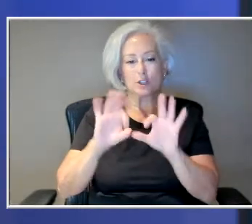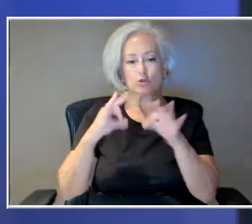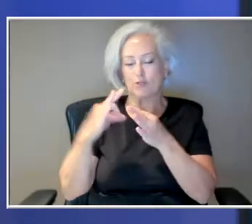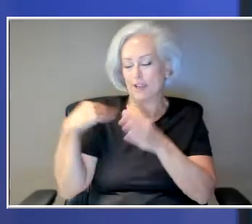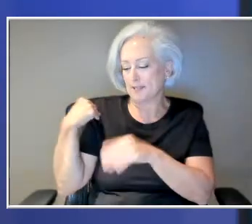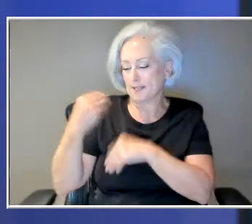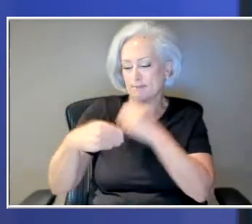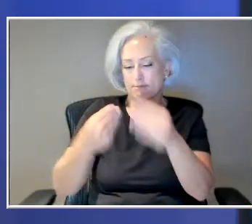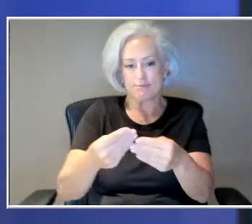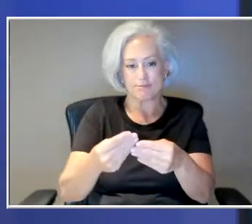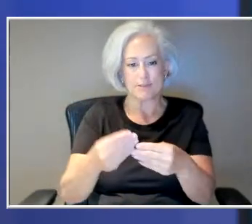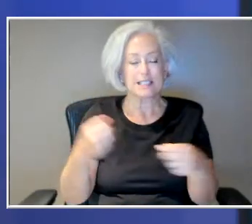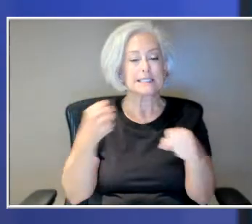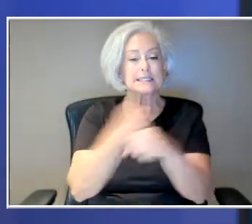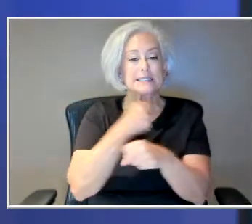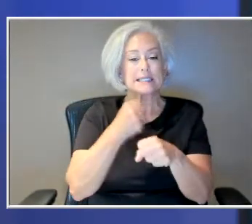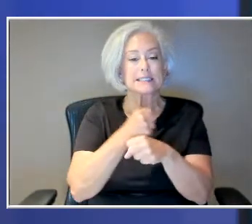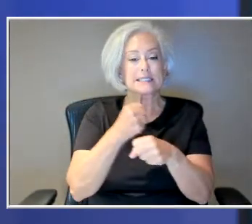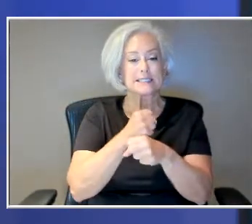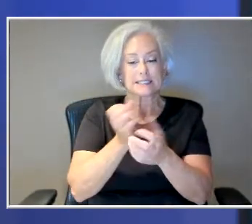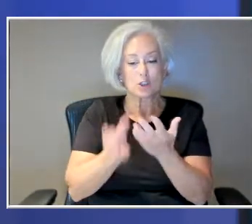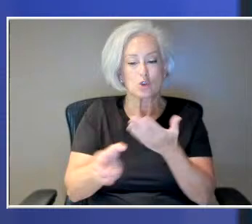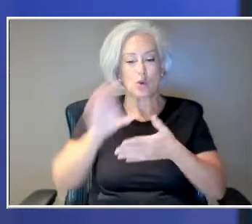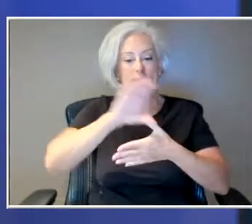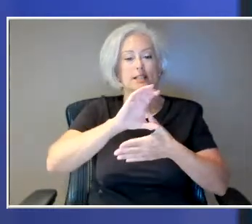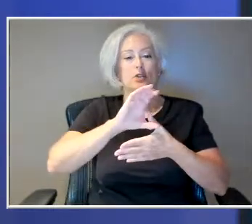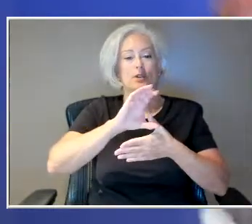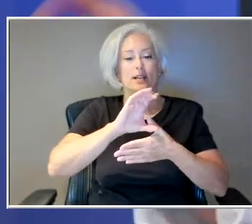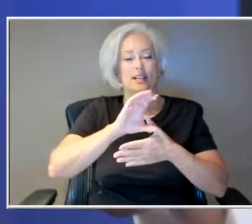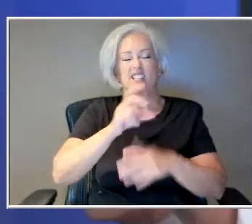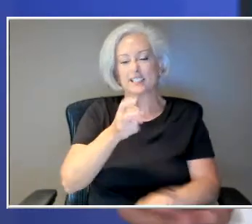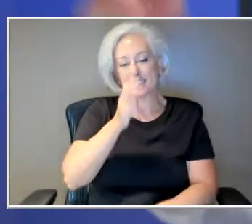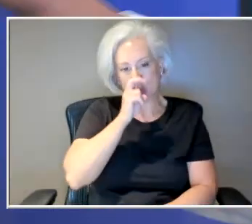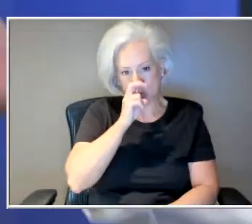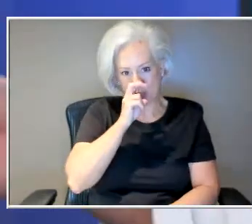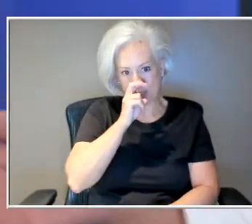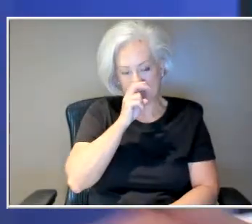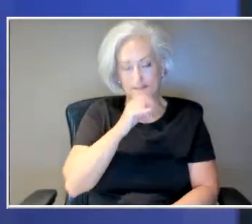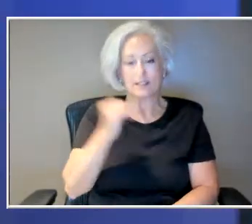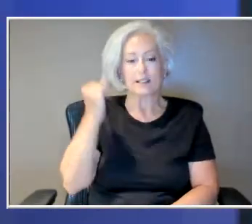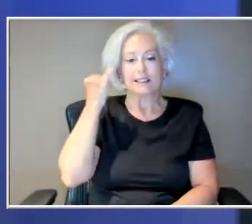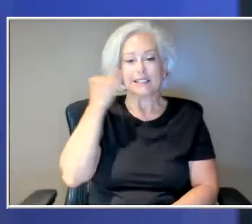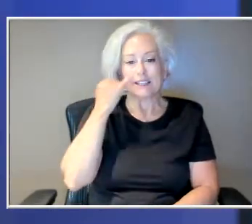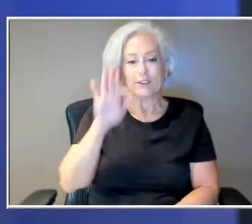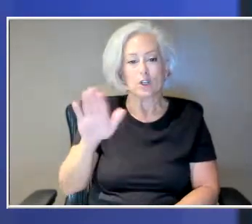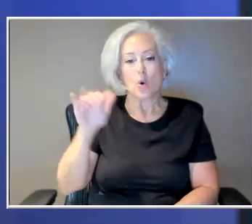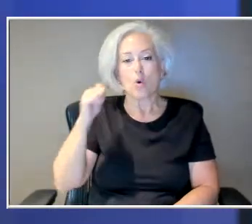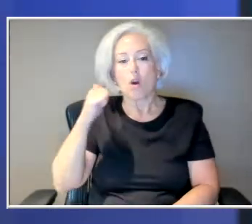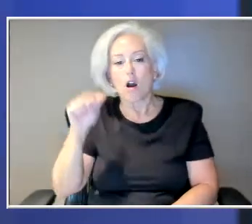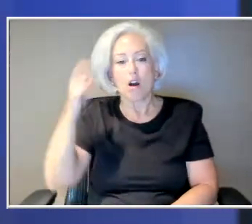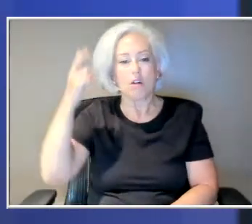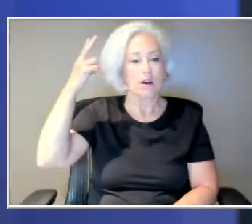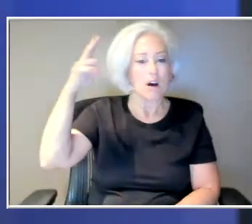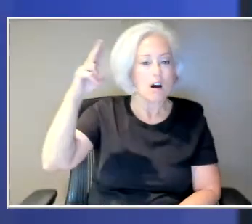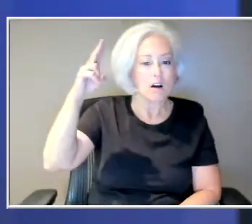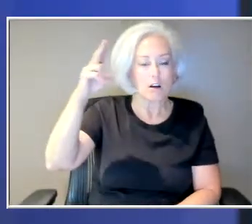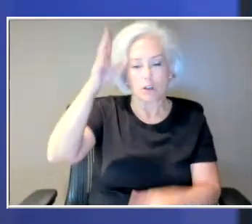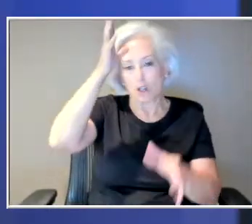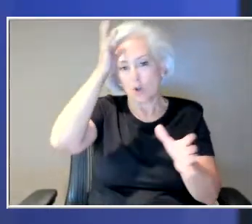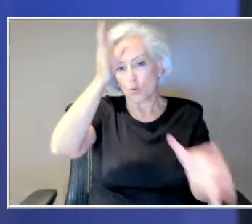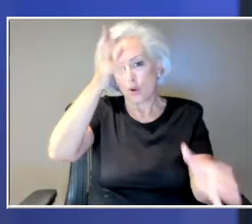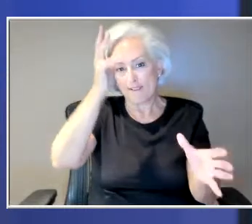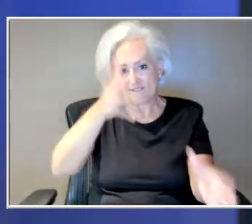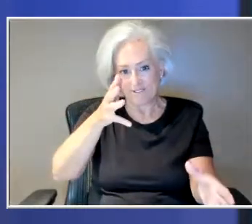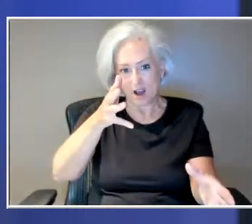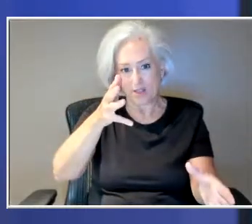criteria makes it quite strict, however. If you have an aunt or an uncle or a grandfather that has an aneurysm, it doesn't